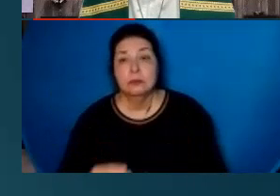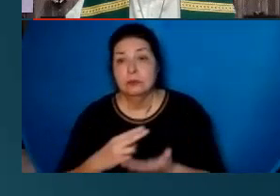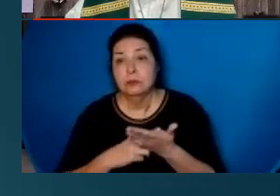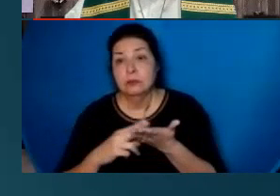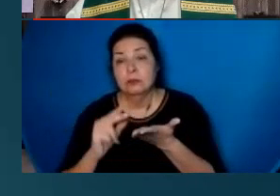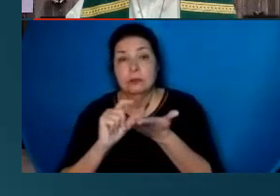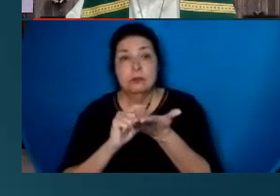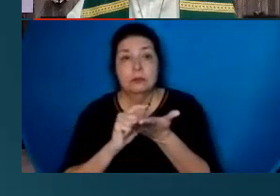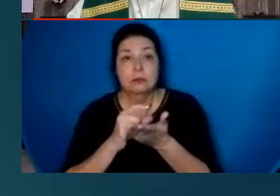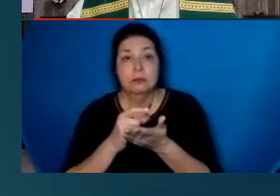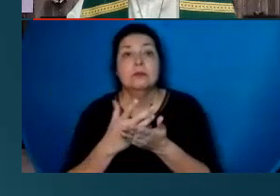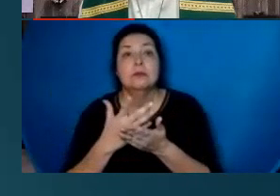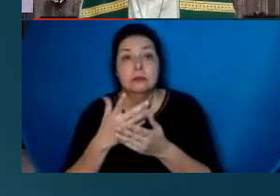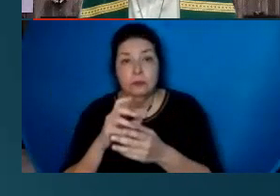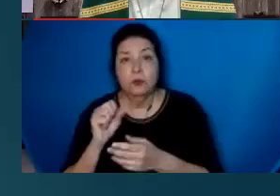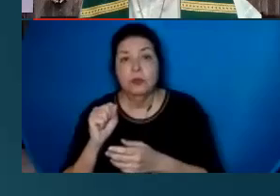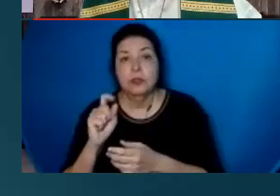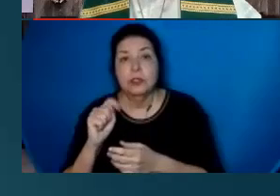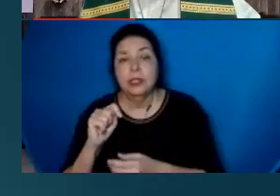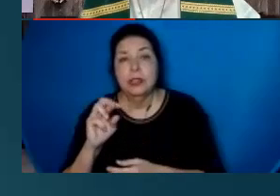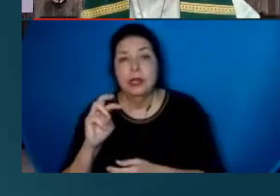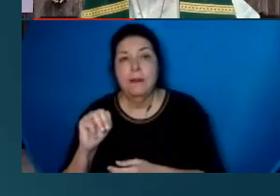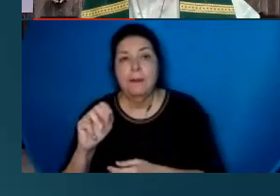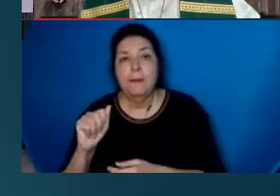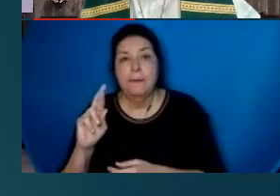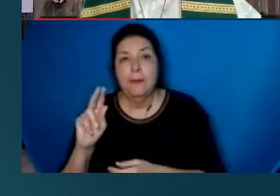The Holy Gospel according to St. Mark, the first chapter.